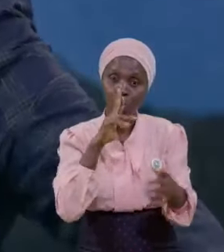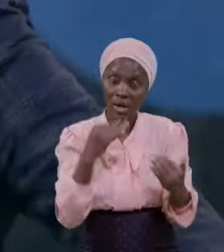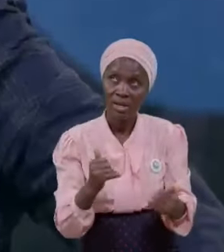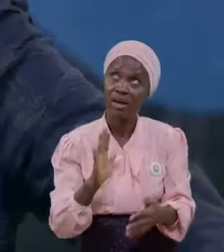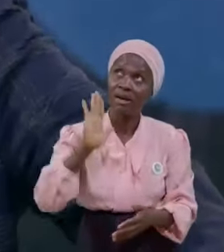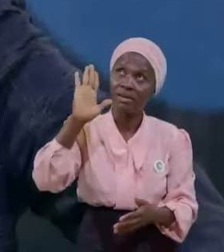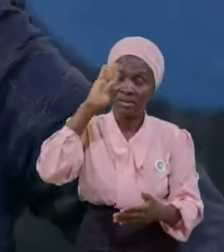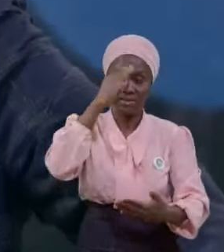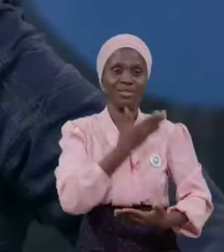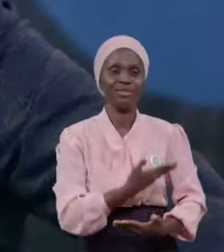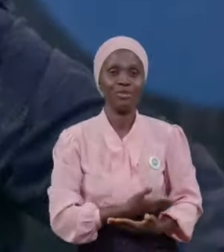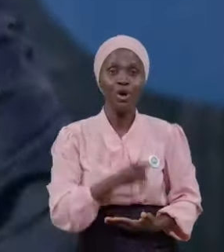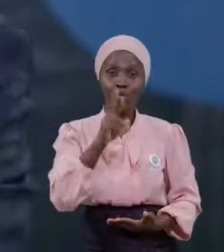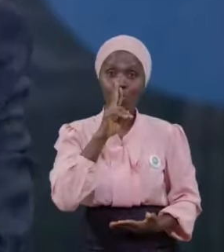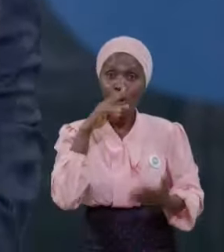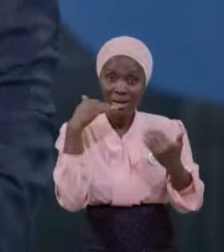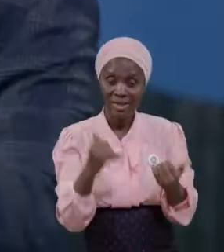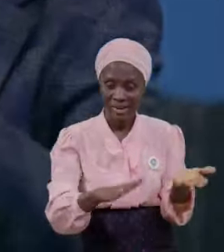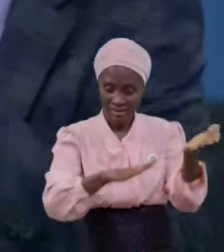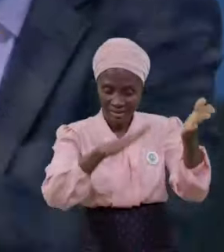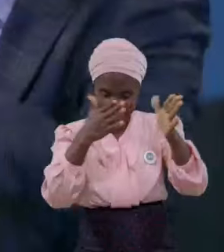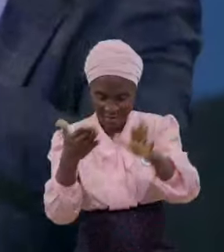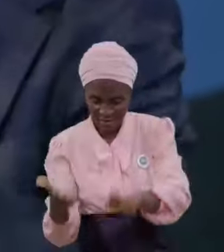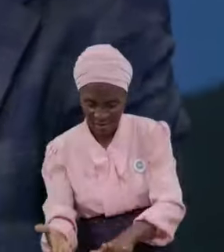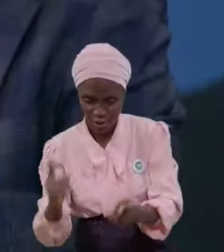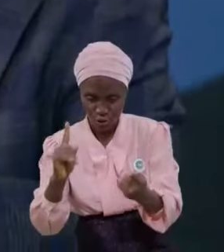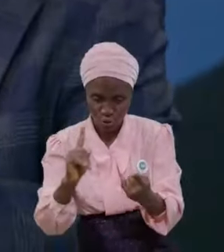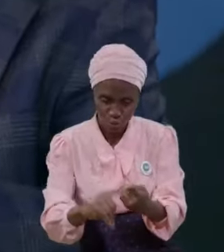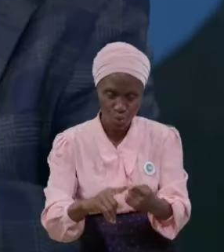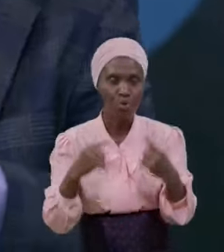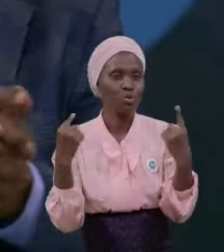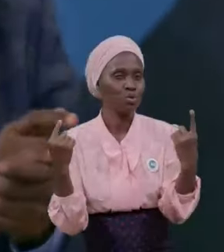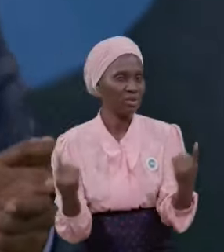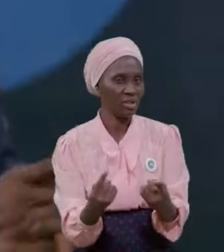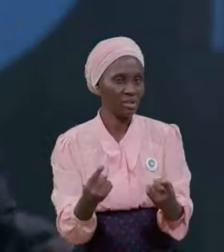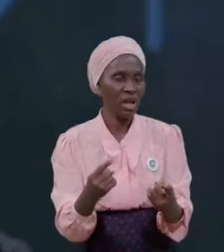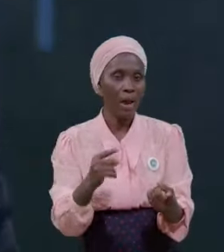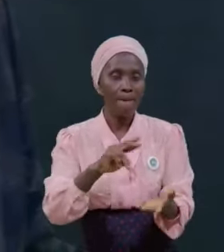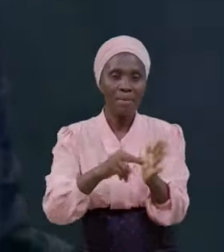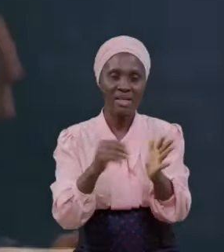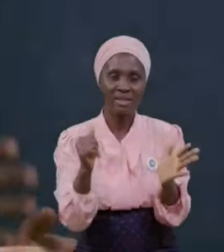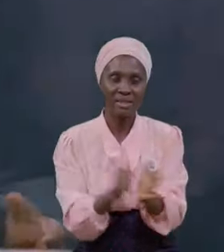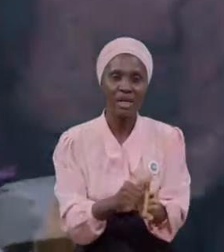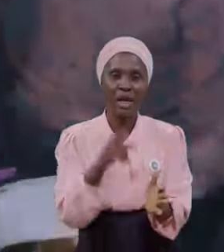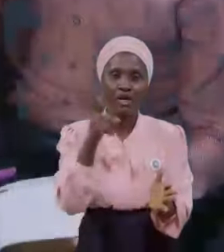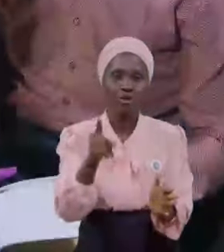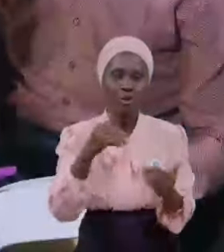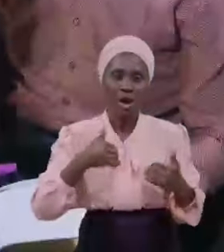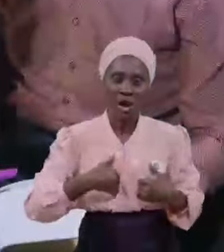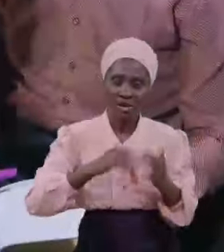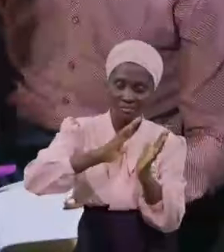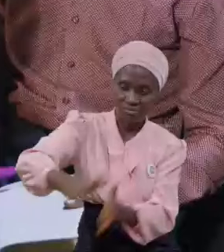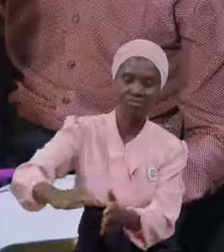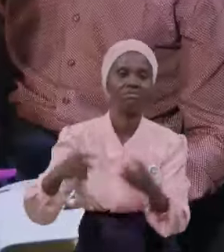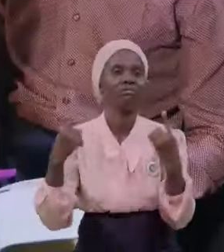You deny self. You are directed by the Spirit of God. And you